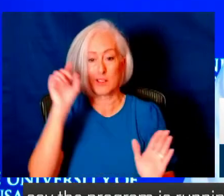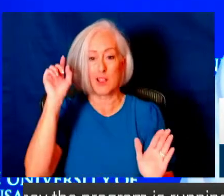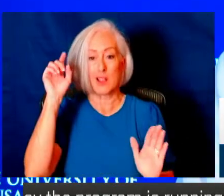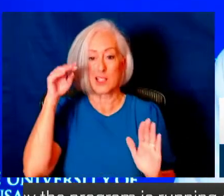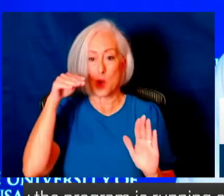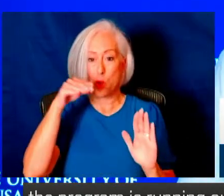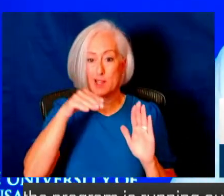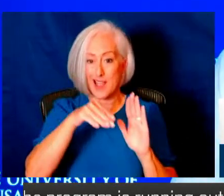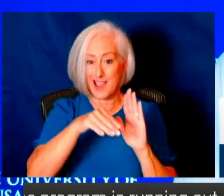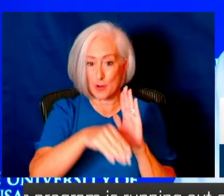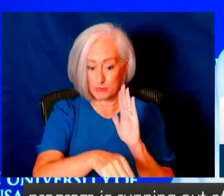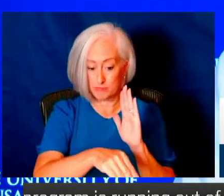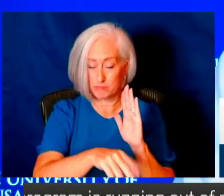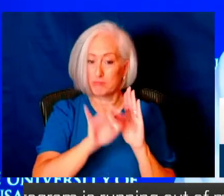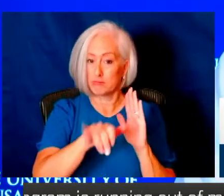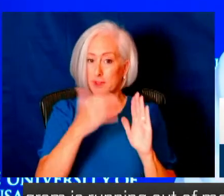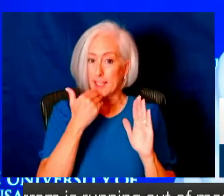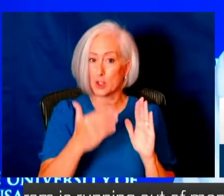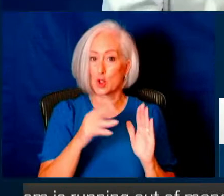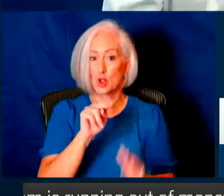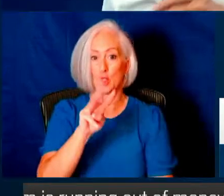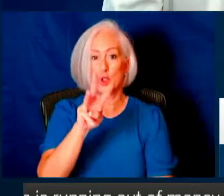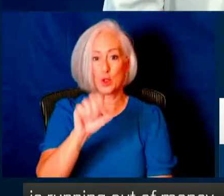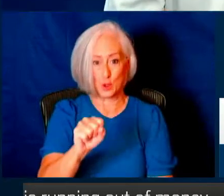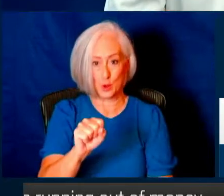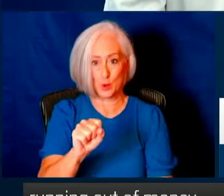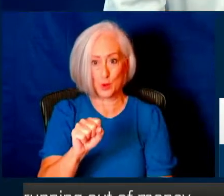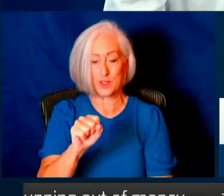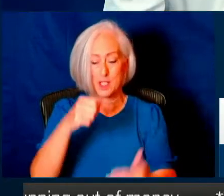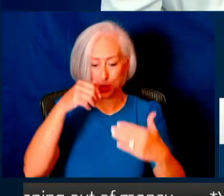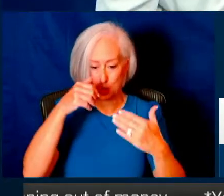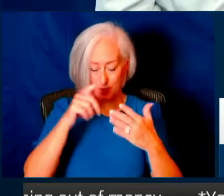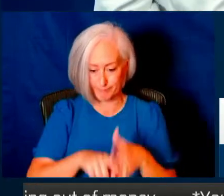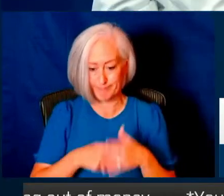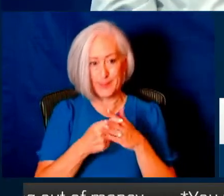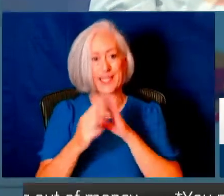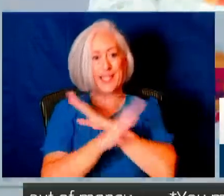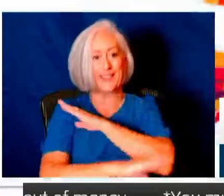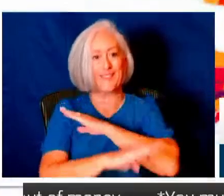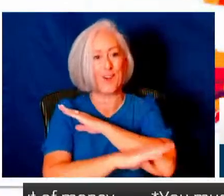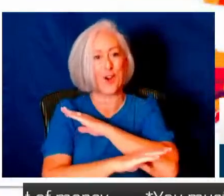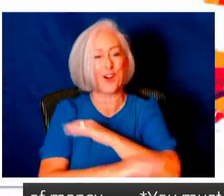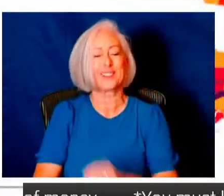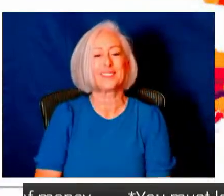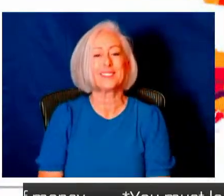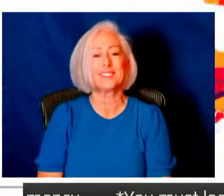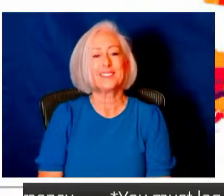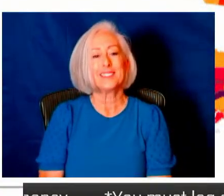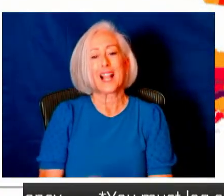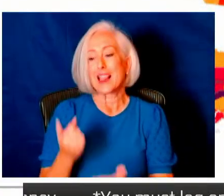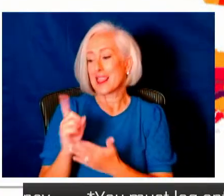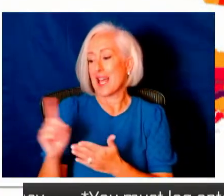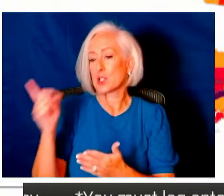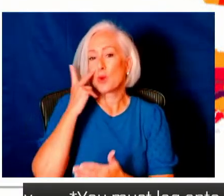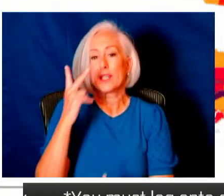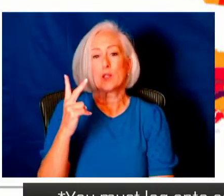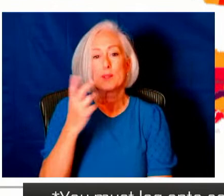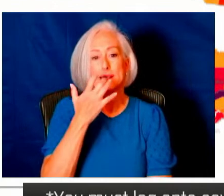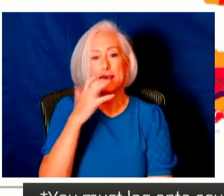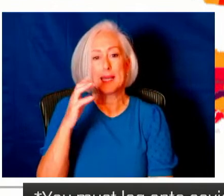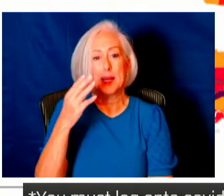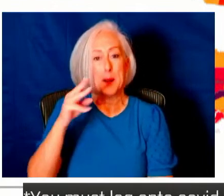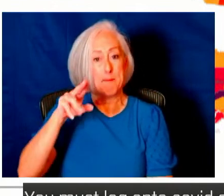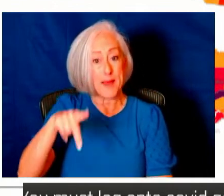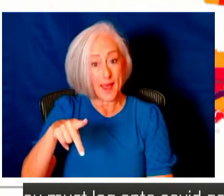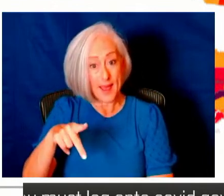good news as we head here into the fall. Yeah, and we saw the heat map, I think, last week. We can see it again. It's gotten better.